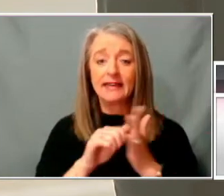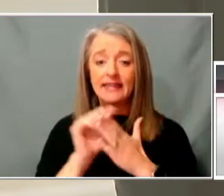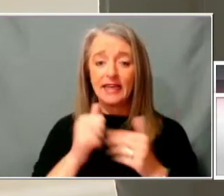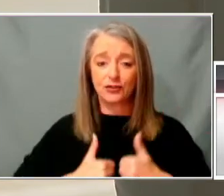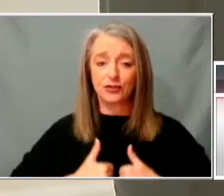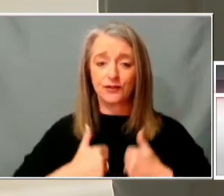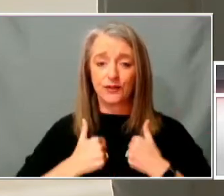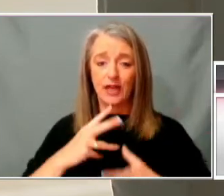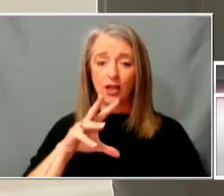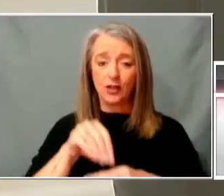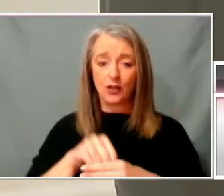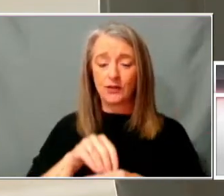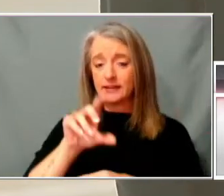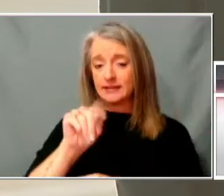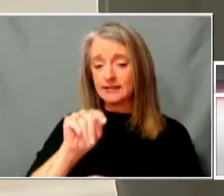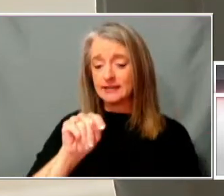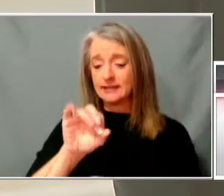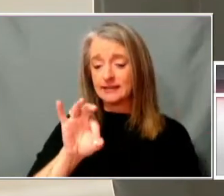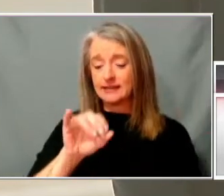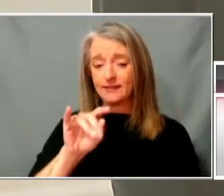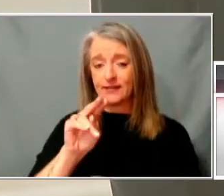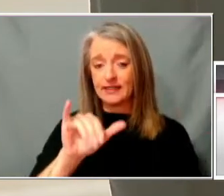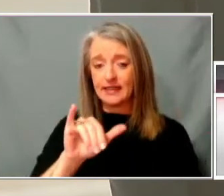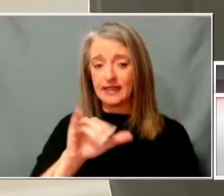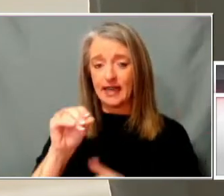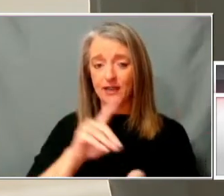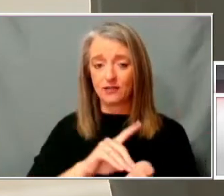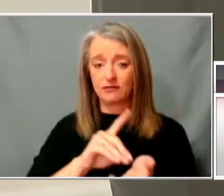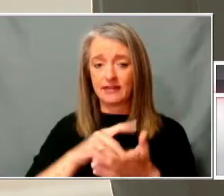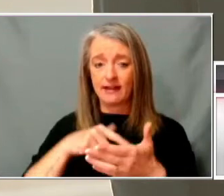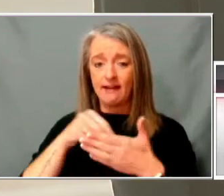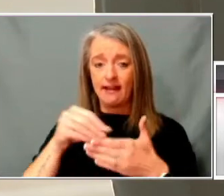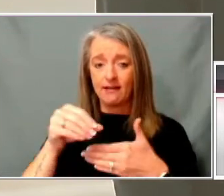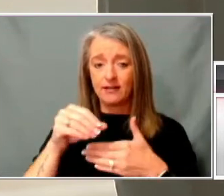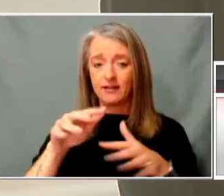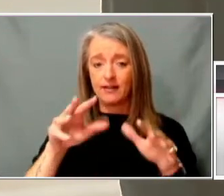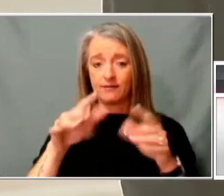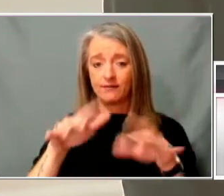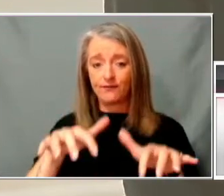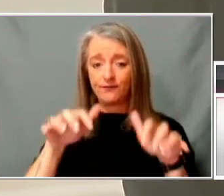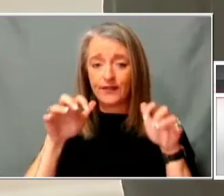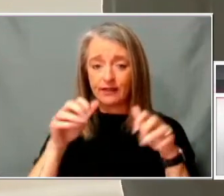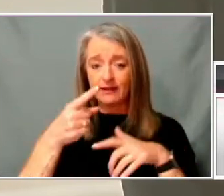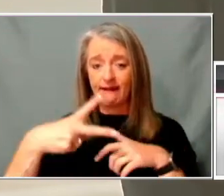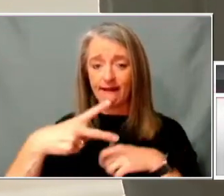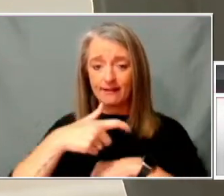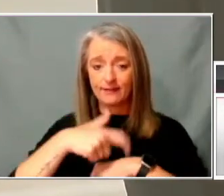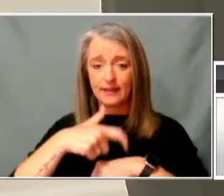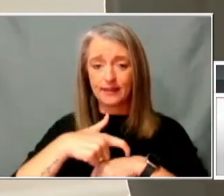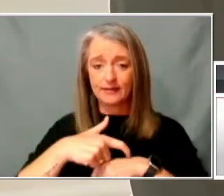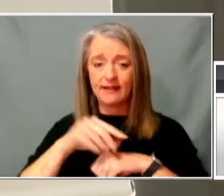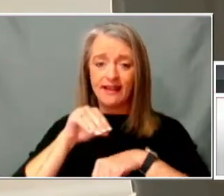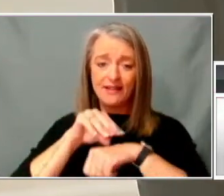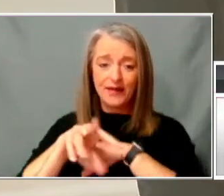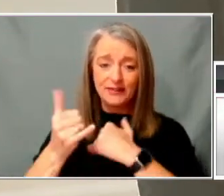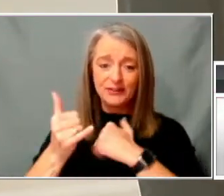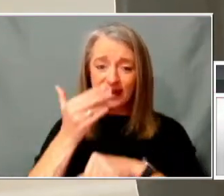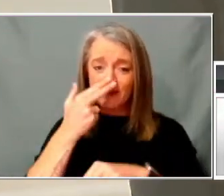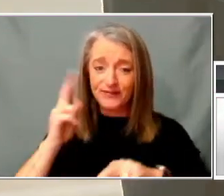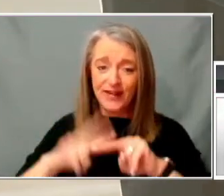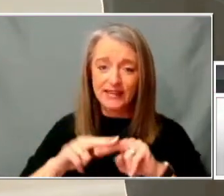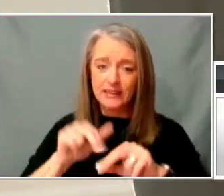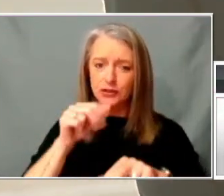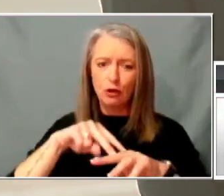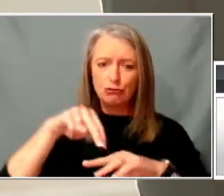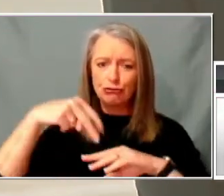including Tiffany, and then their doctors are going to be out on the field tonight at halftime. So my big advice to you is just have fun. Okay. And don't trip.